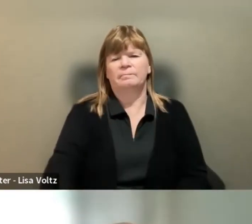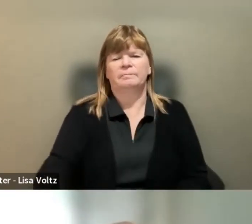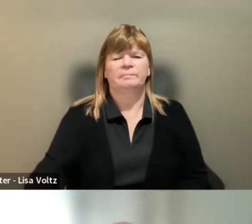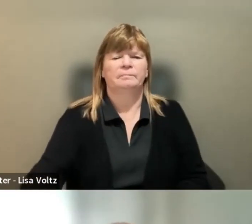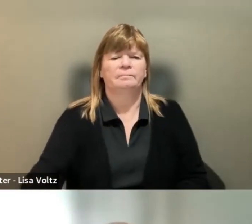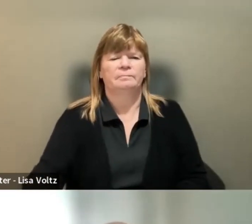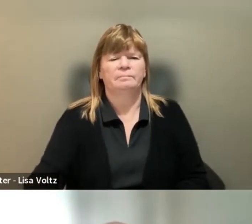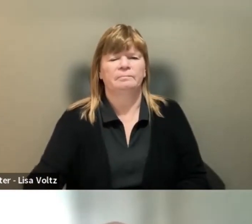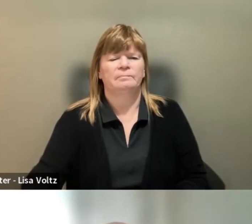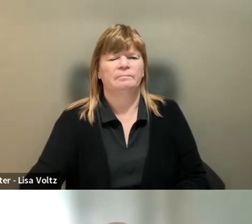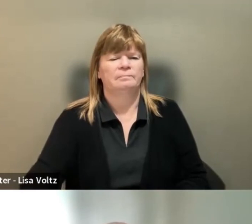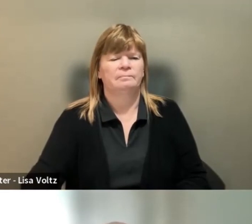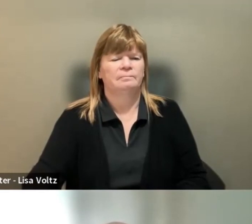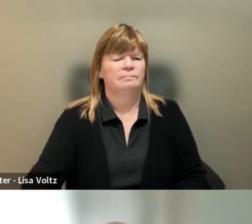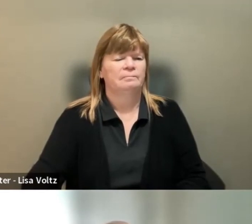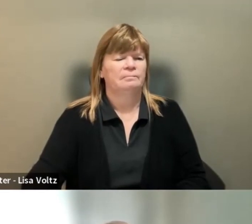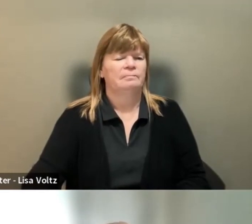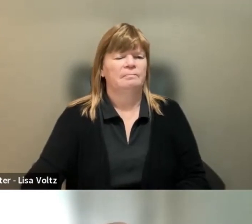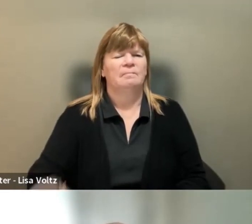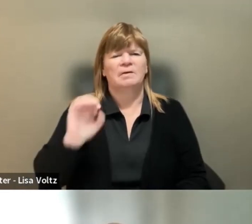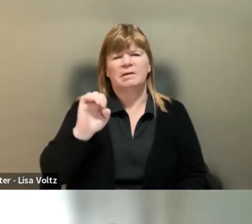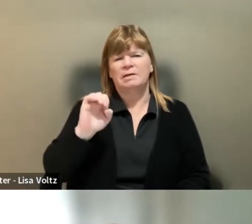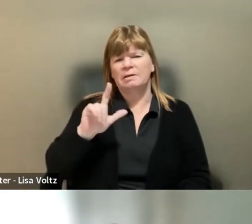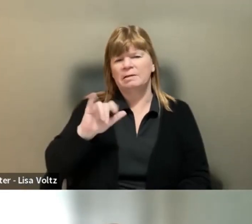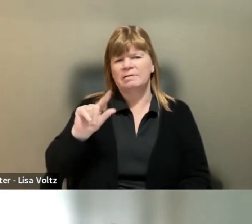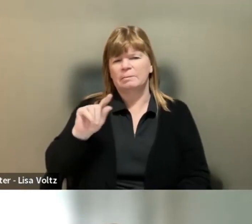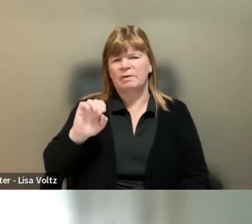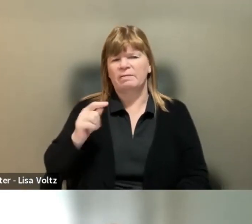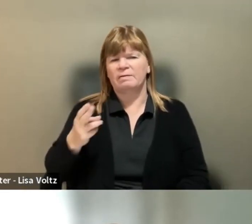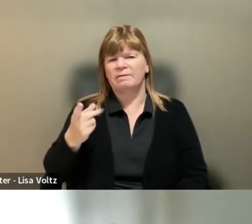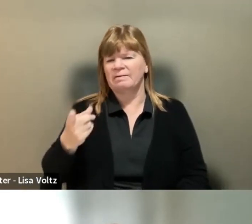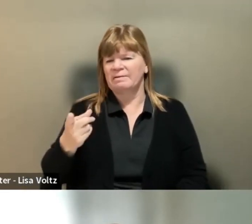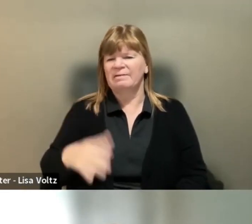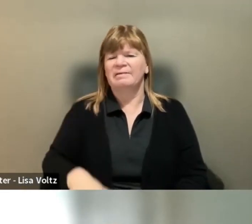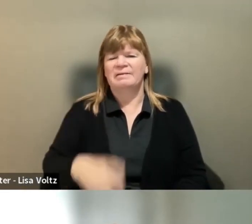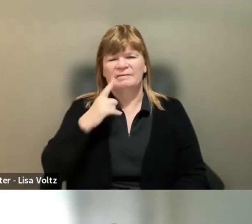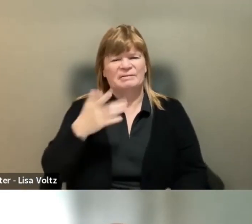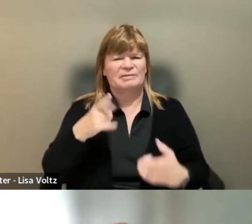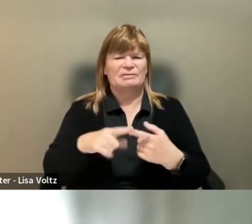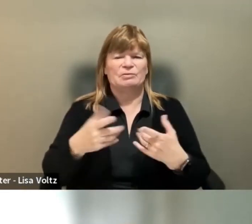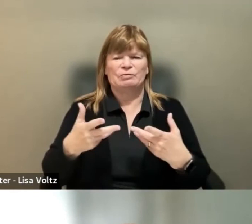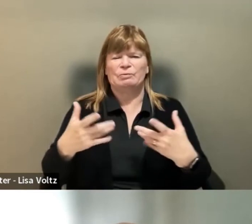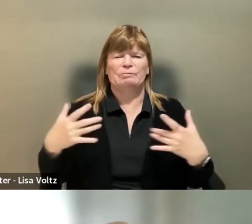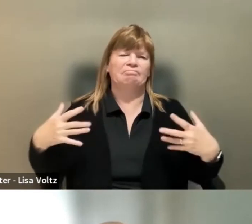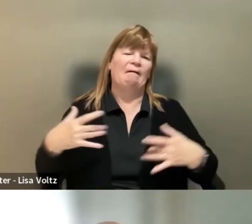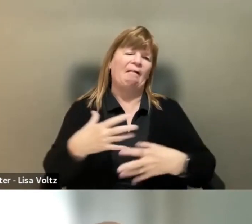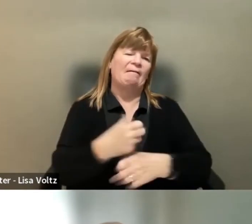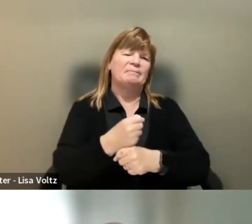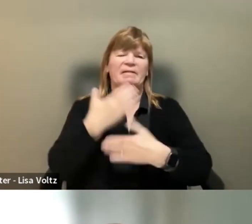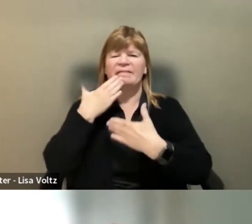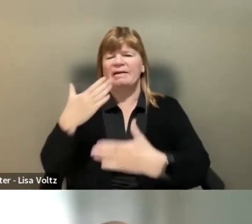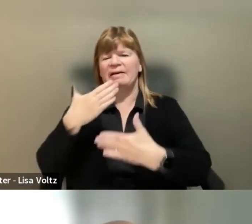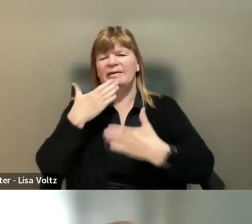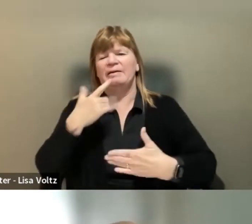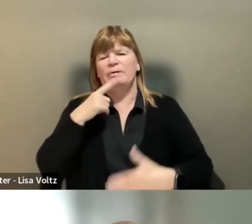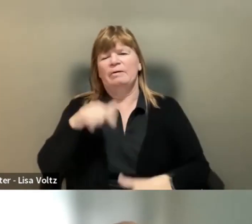And then I think Elizabeth is going to be. I'm going to say the wrap-ups and thank yous. Yes, thank you. So this has been a really